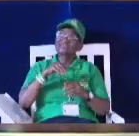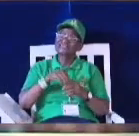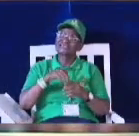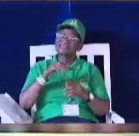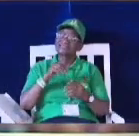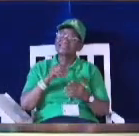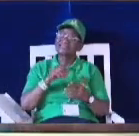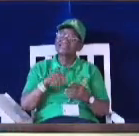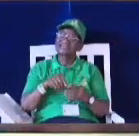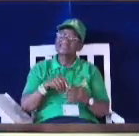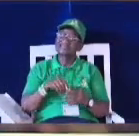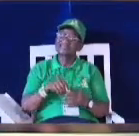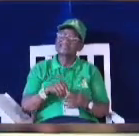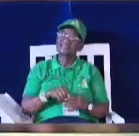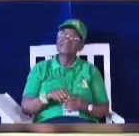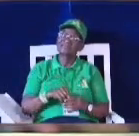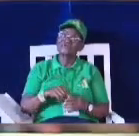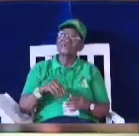uprooted.